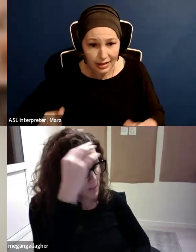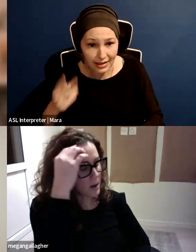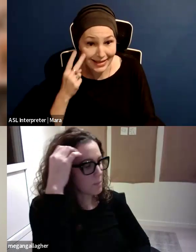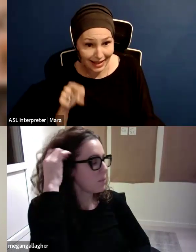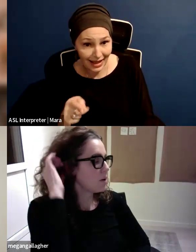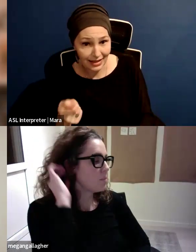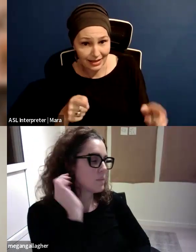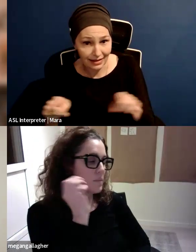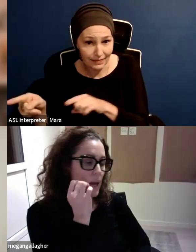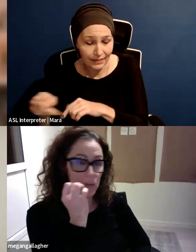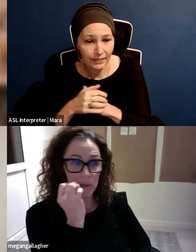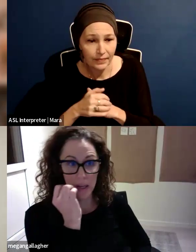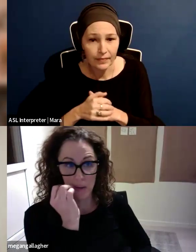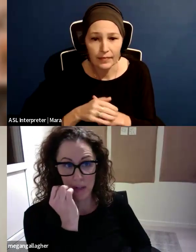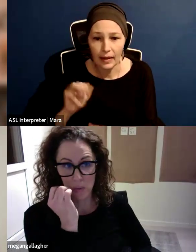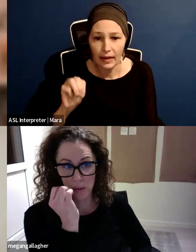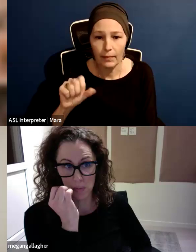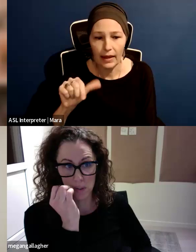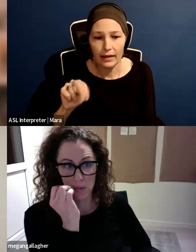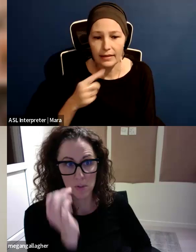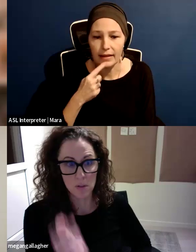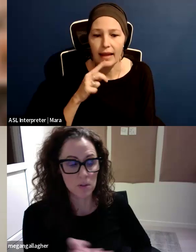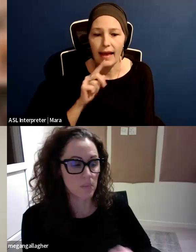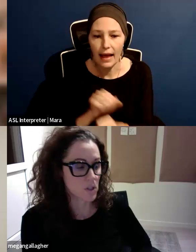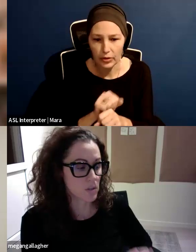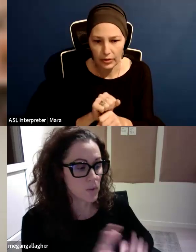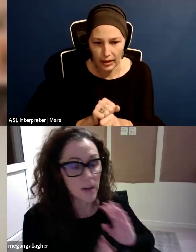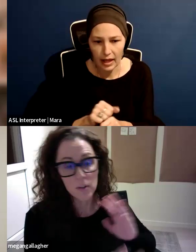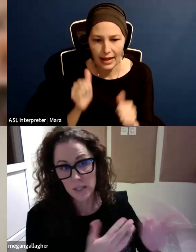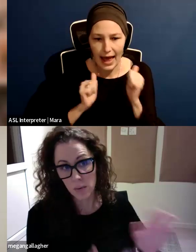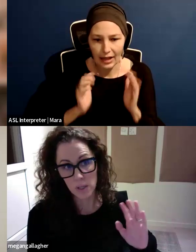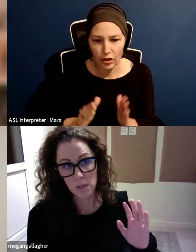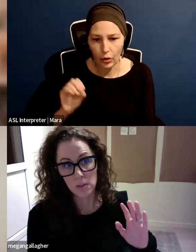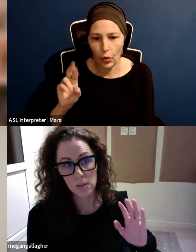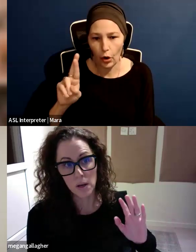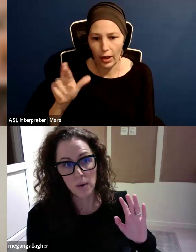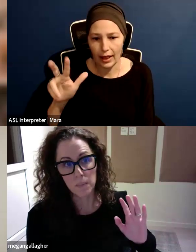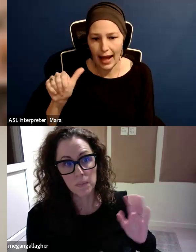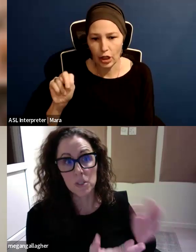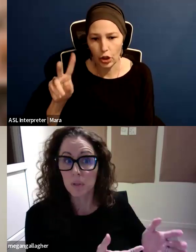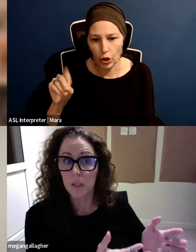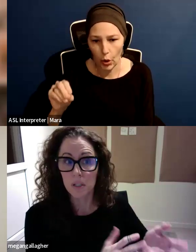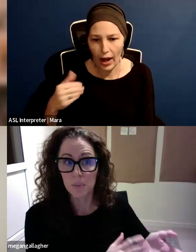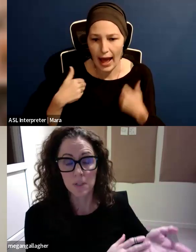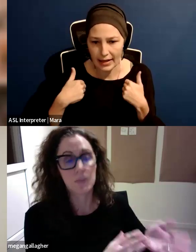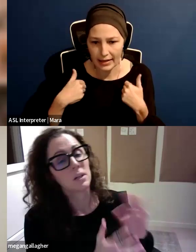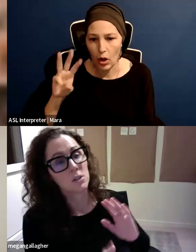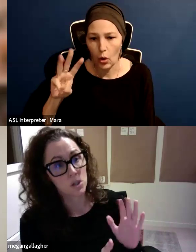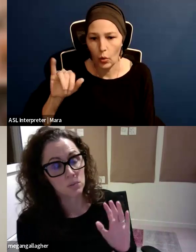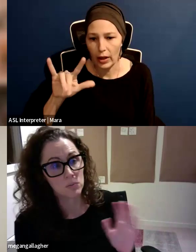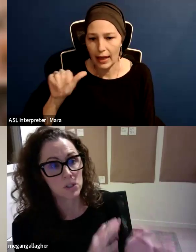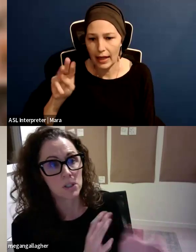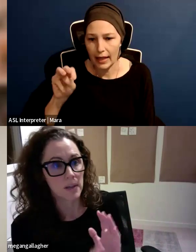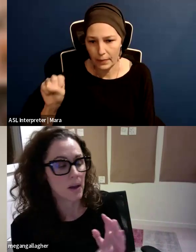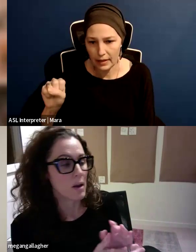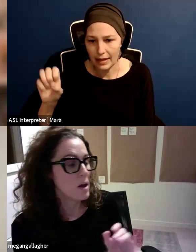absolutely. The actor Orlando has Williams syndrome, as you mentioned. We never say what his disability is specifically in the